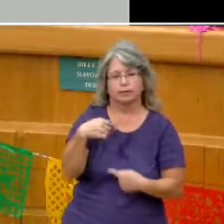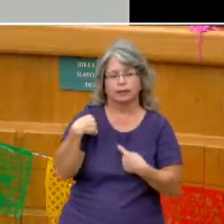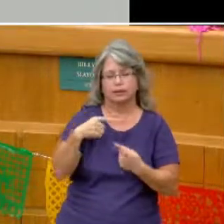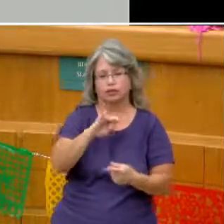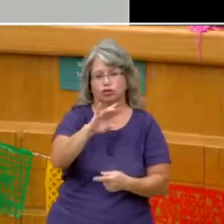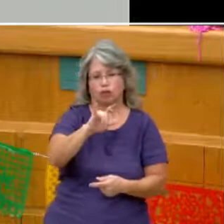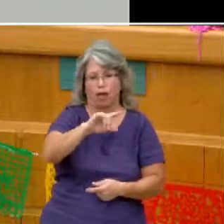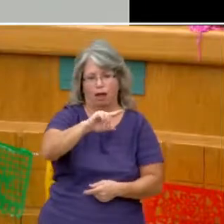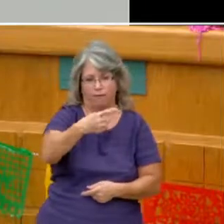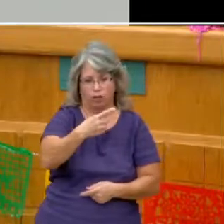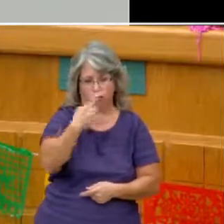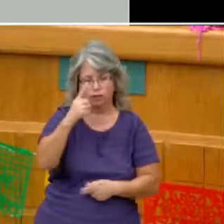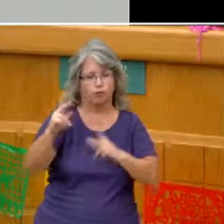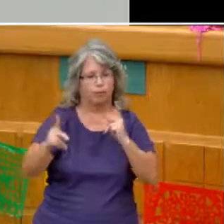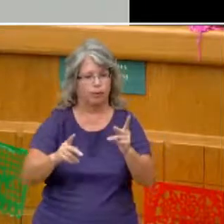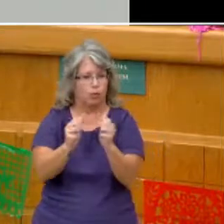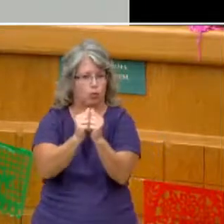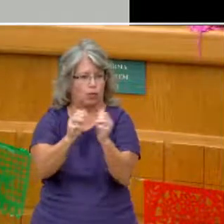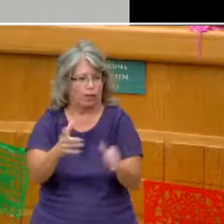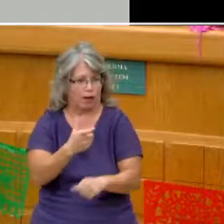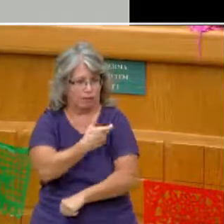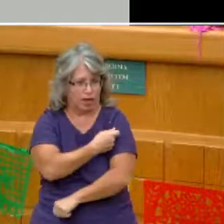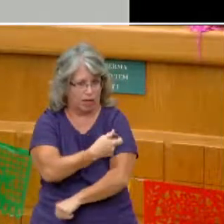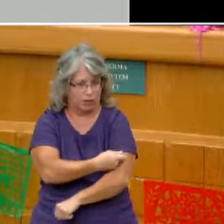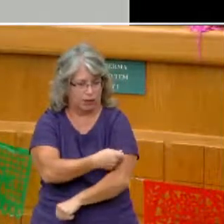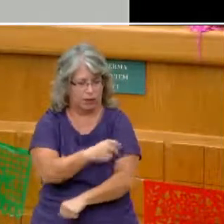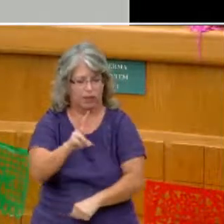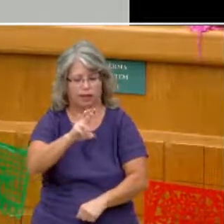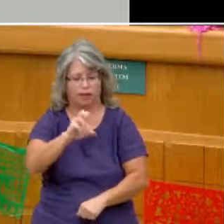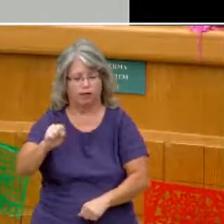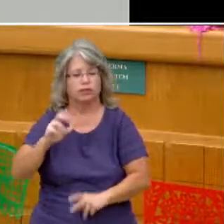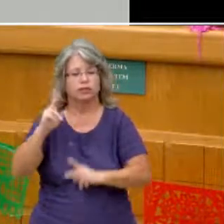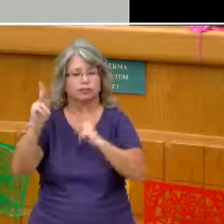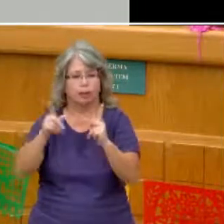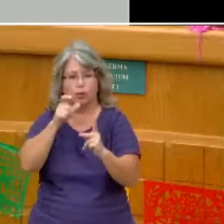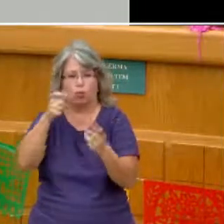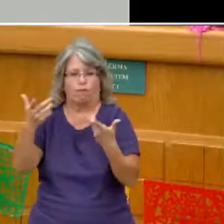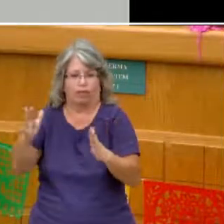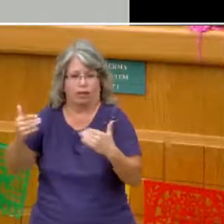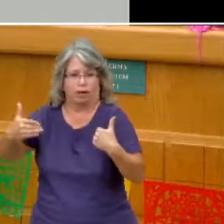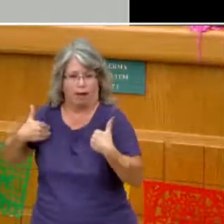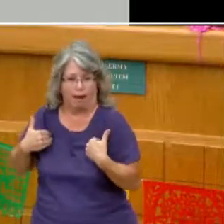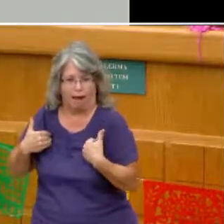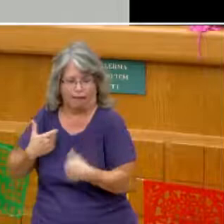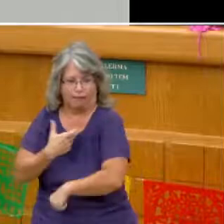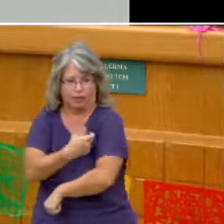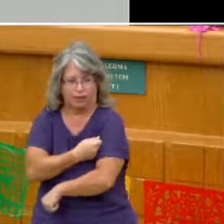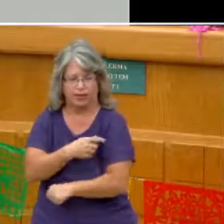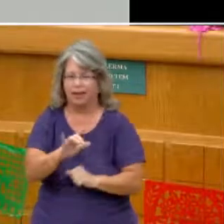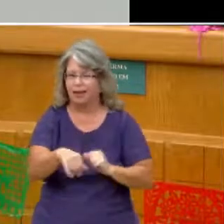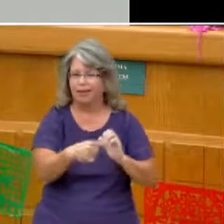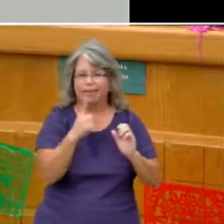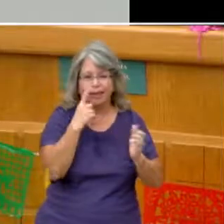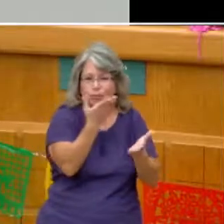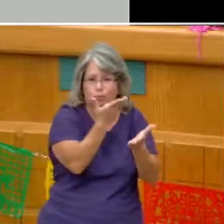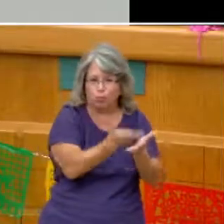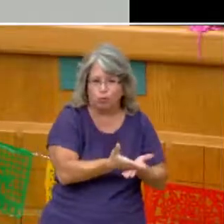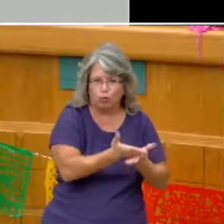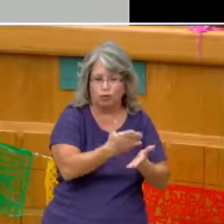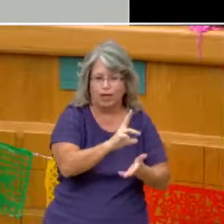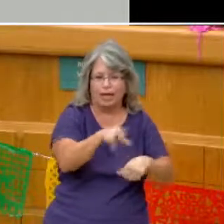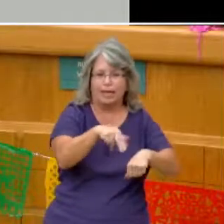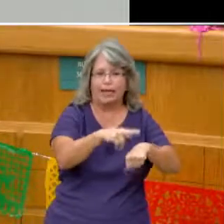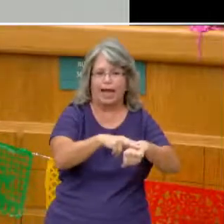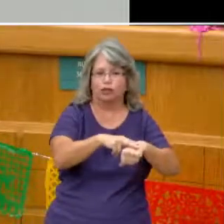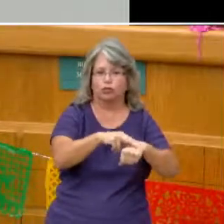vaccinated versus people that were vaccinated. So that's showing you that the natural immunity doesn't work nearly as good as